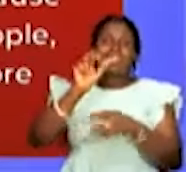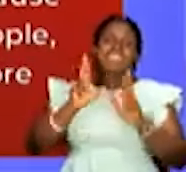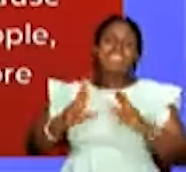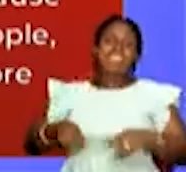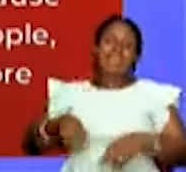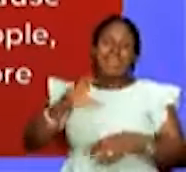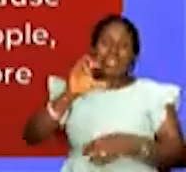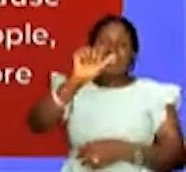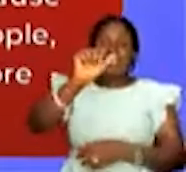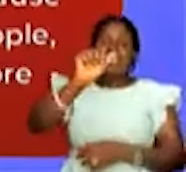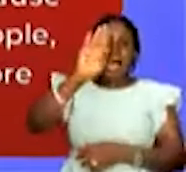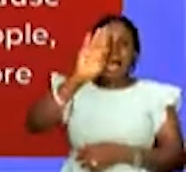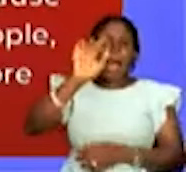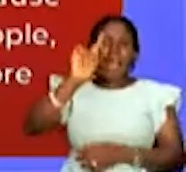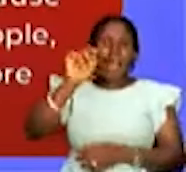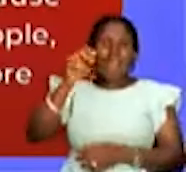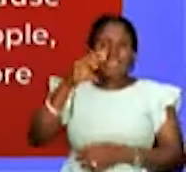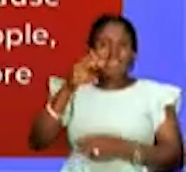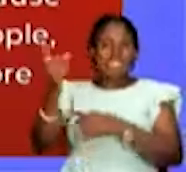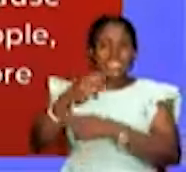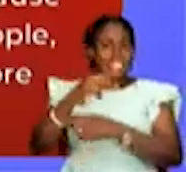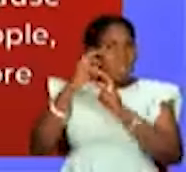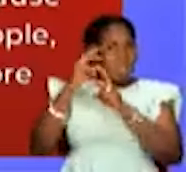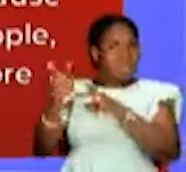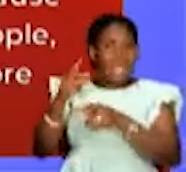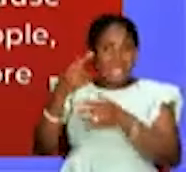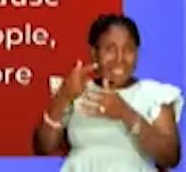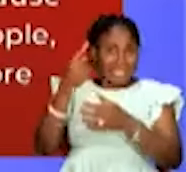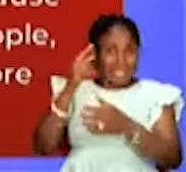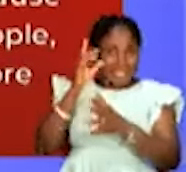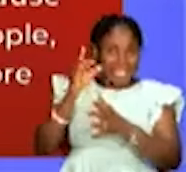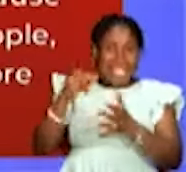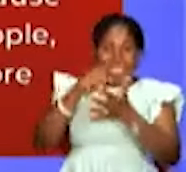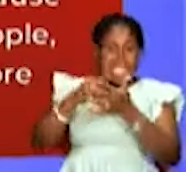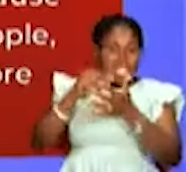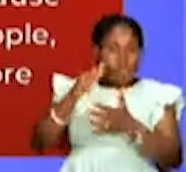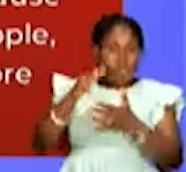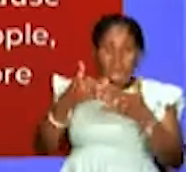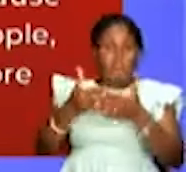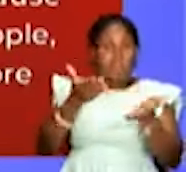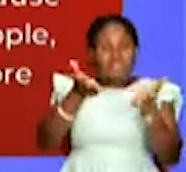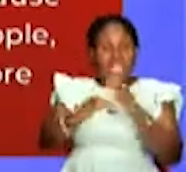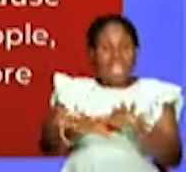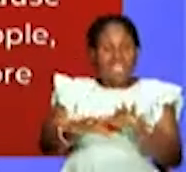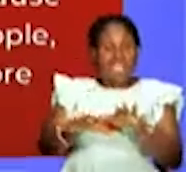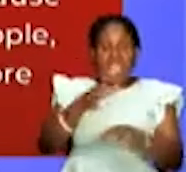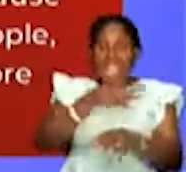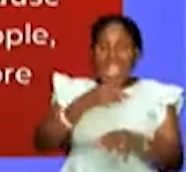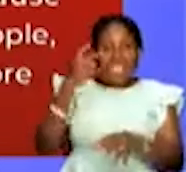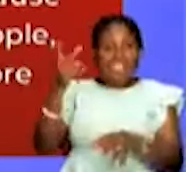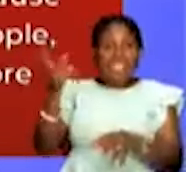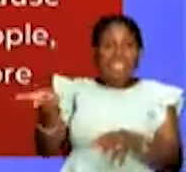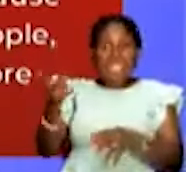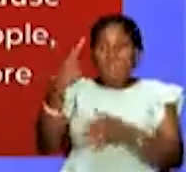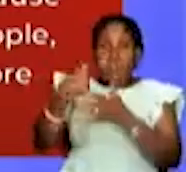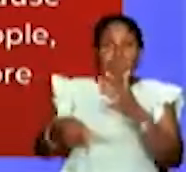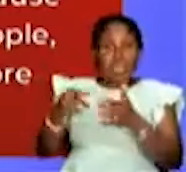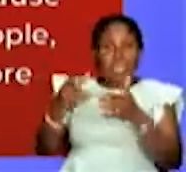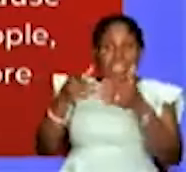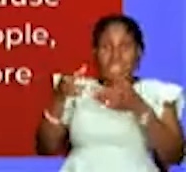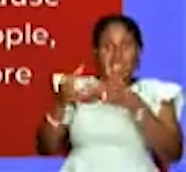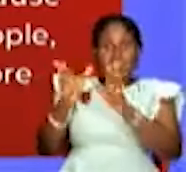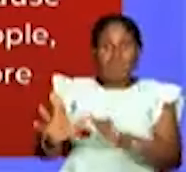at the kind of sermons they were listening to. This woman was almost dying. And see the content of the information they were serving them.